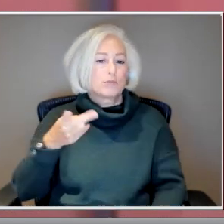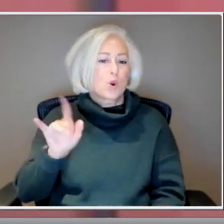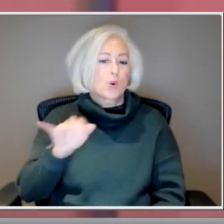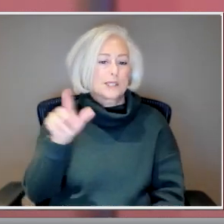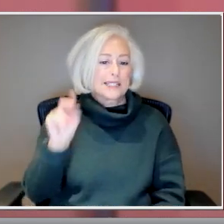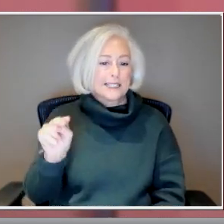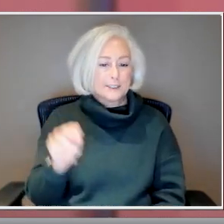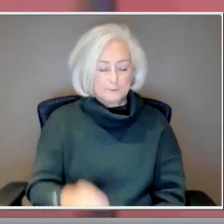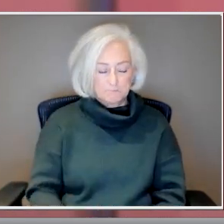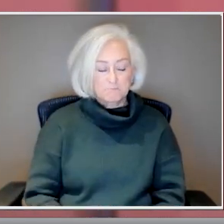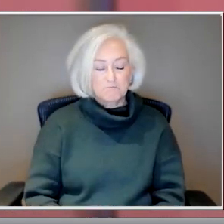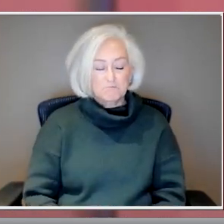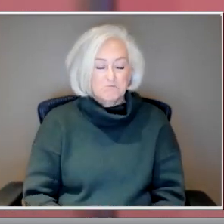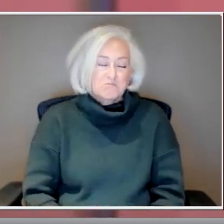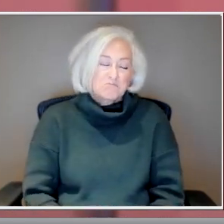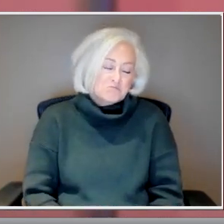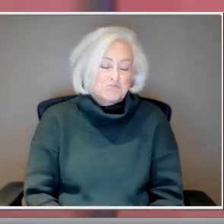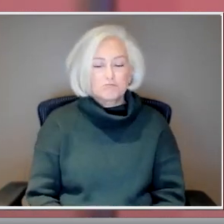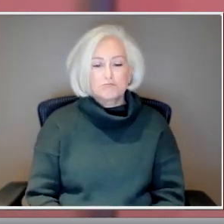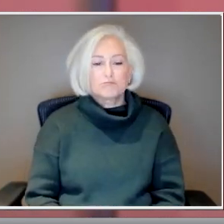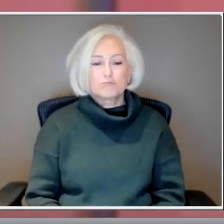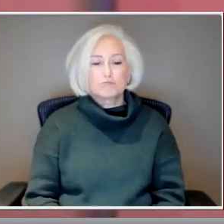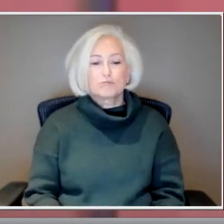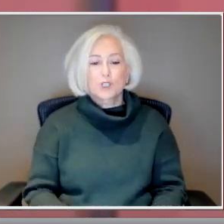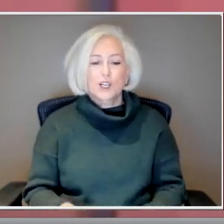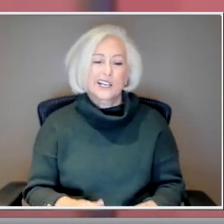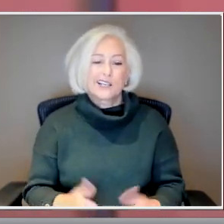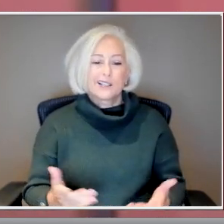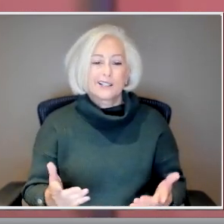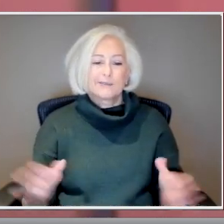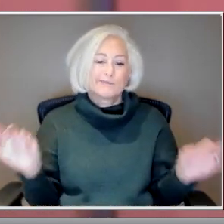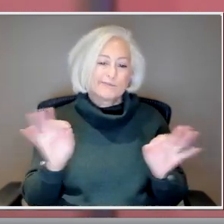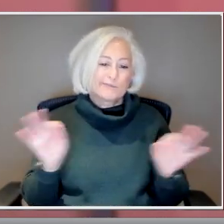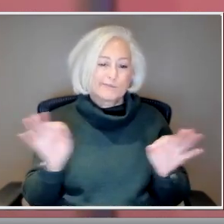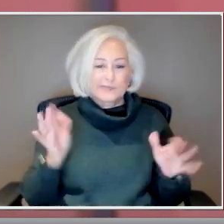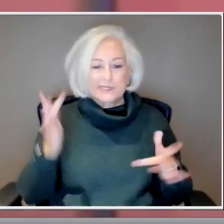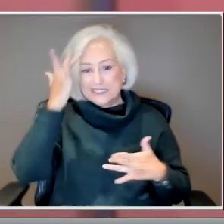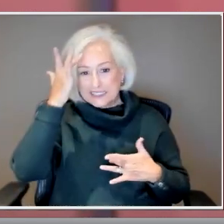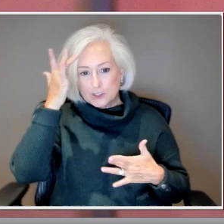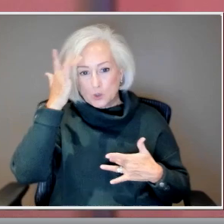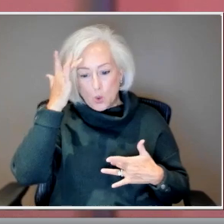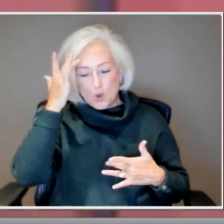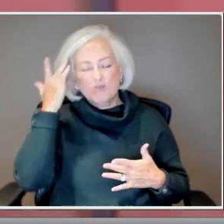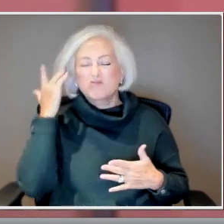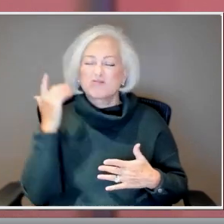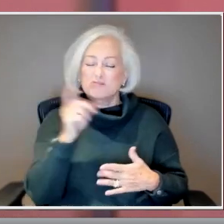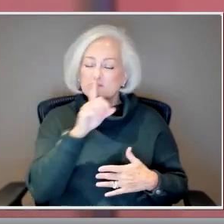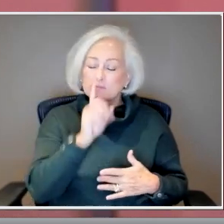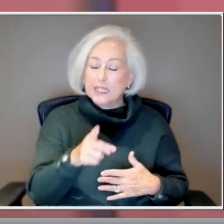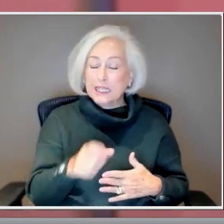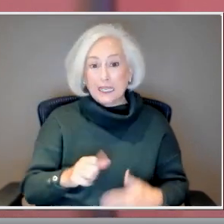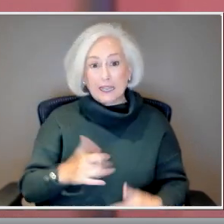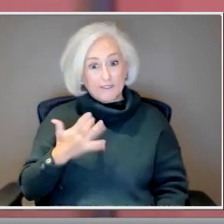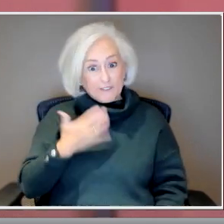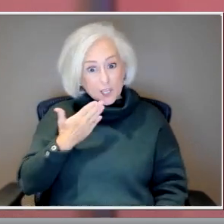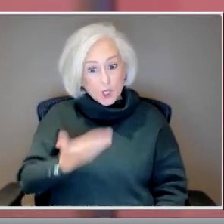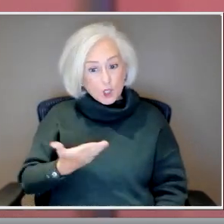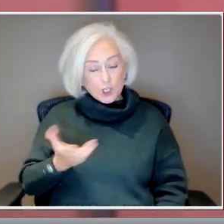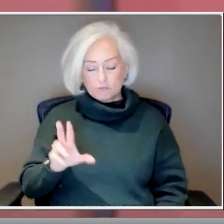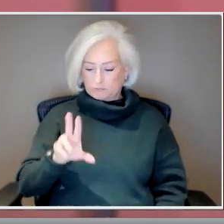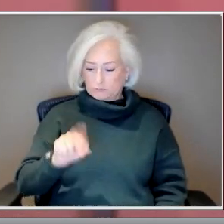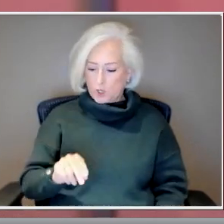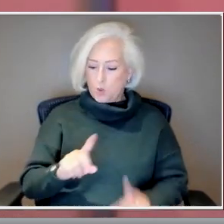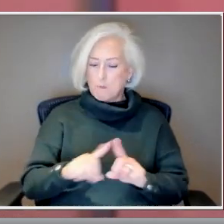a pretty, like I said, a pretty benign disorder. It doesn't feel good, but I would say about 95% of